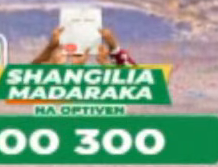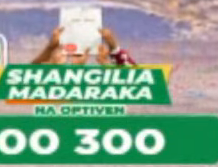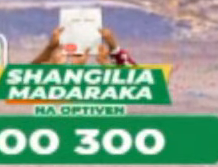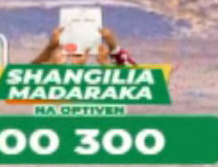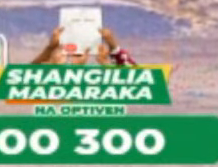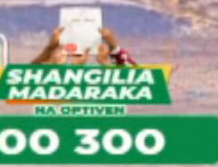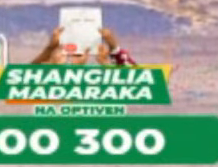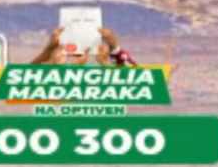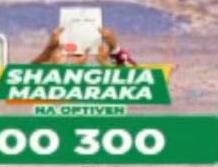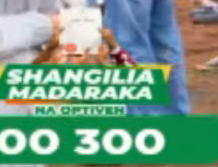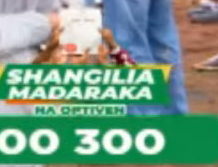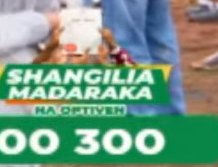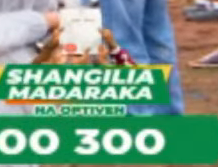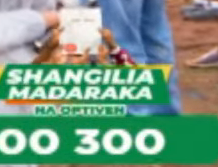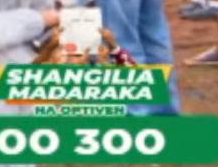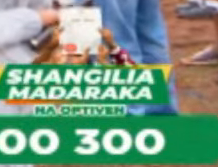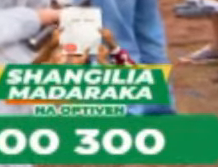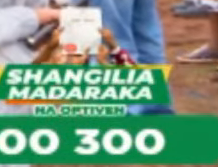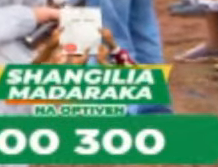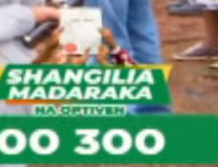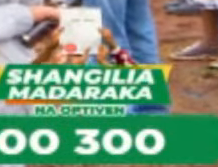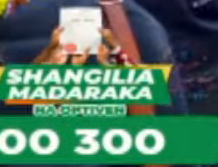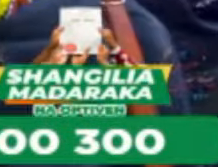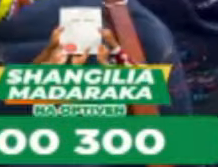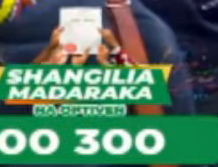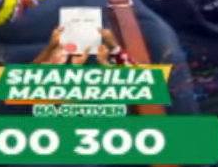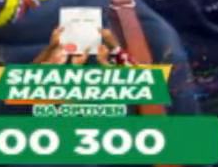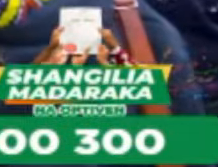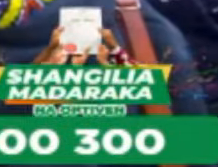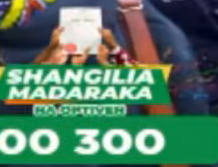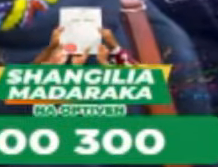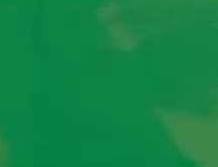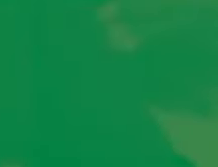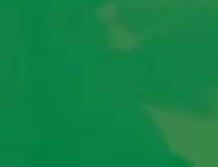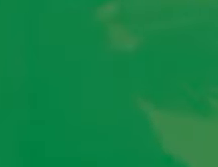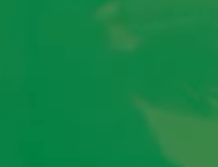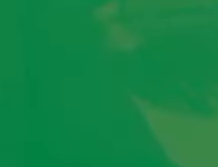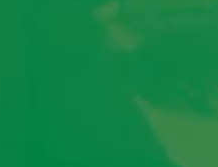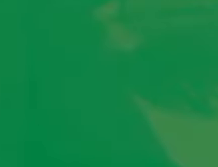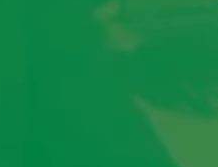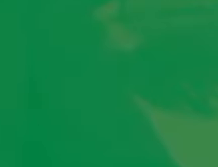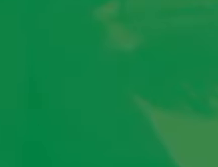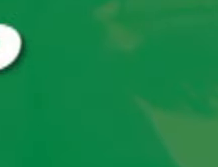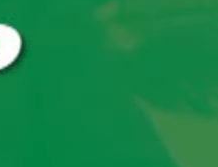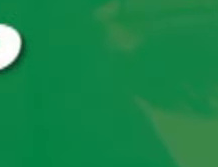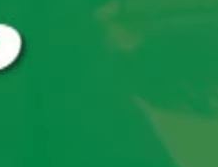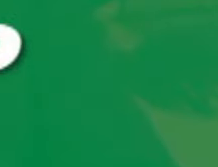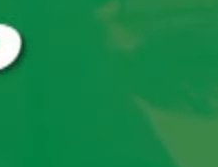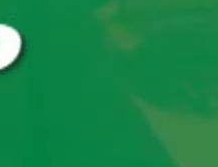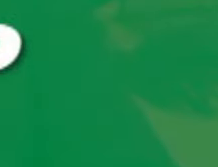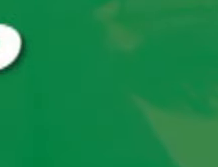beautiful Achievers Gate. This is a chance that you cannot afford to miss. Call this number,